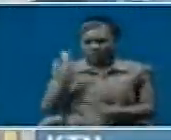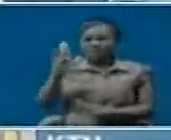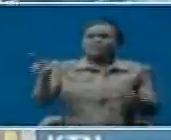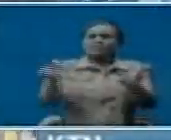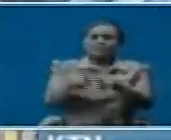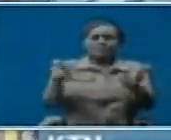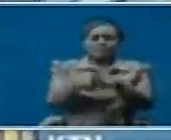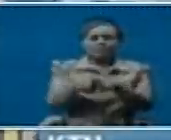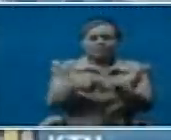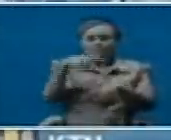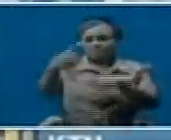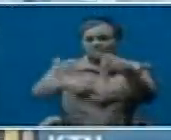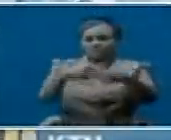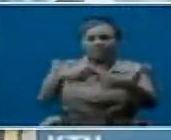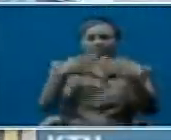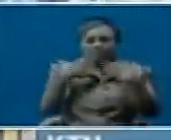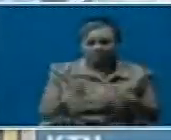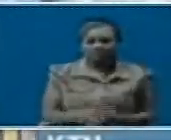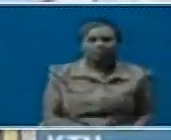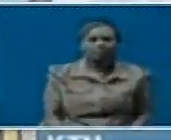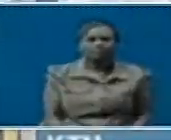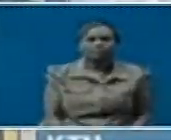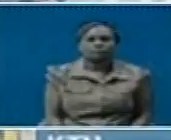better run, they conclude.